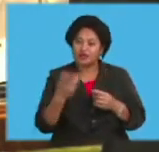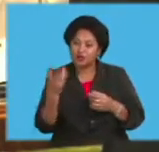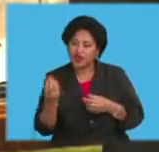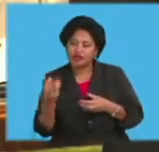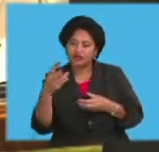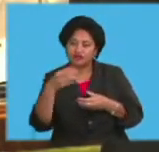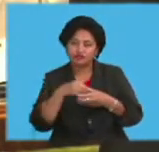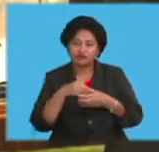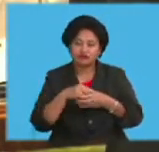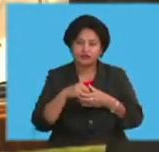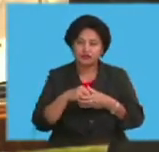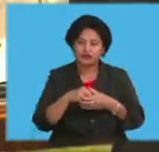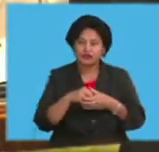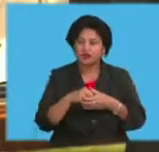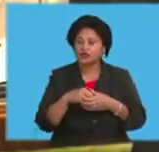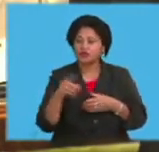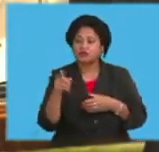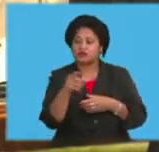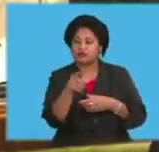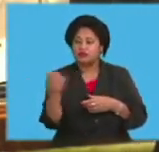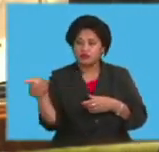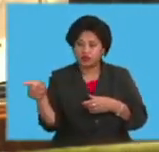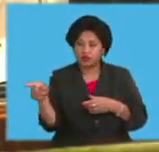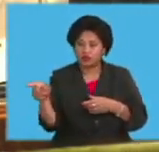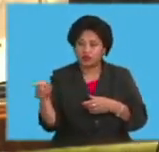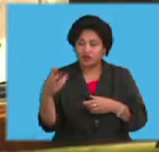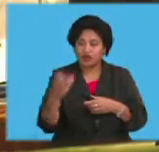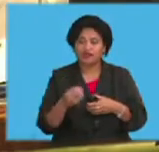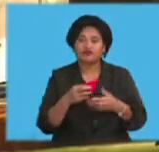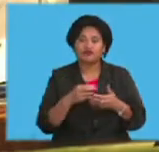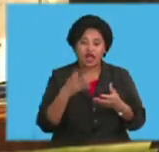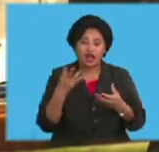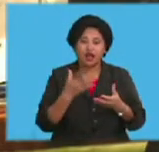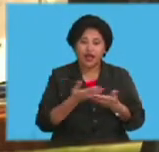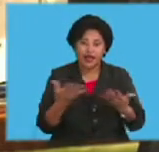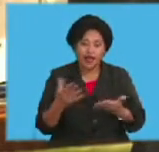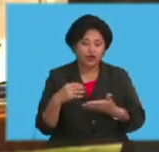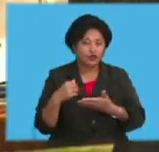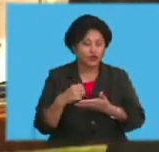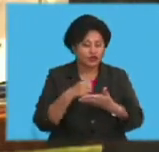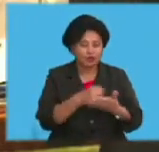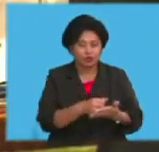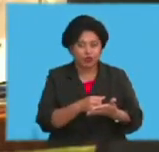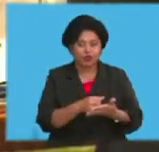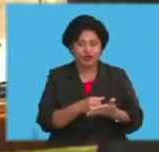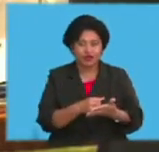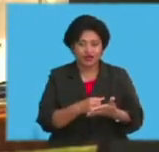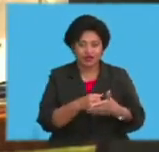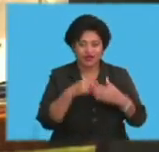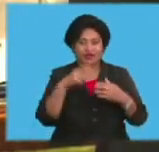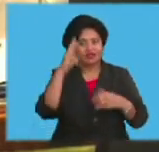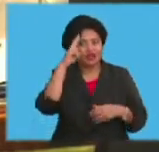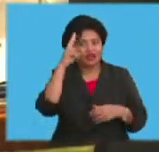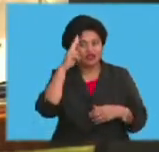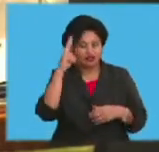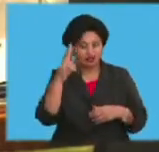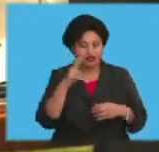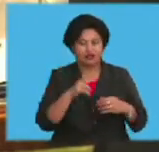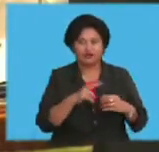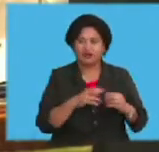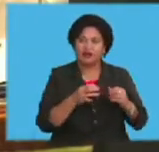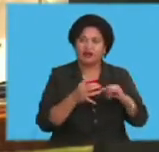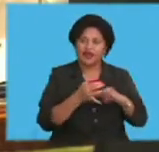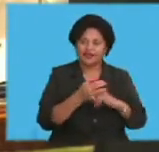strong backward linkages to our domestic MSMEs. So therefore, we'd be in a better position to foster